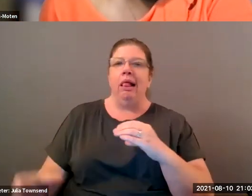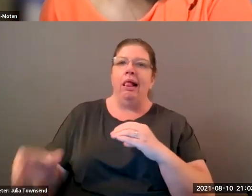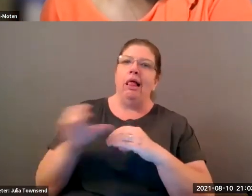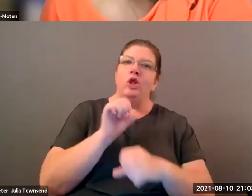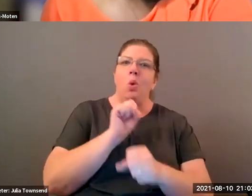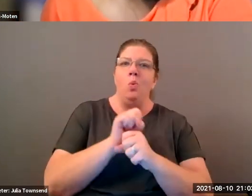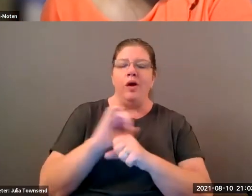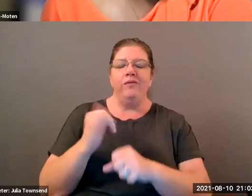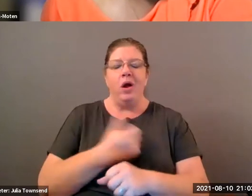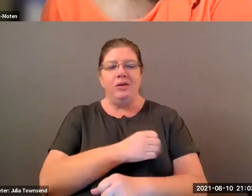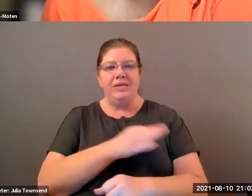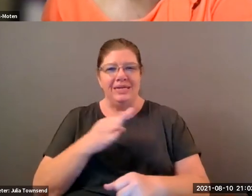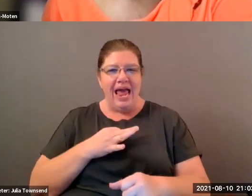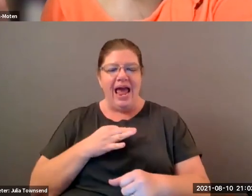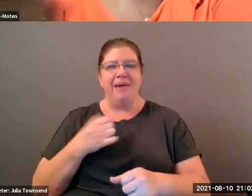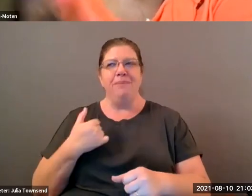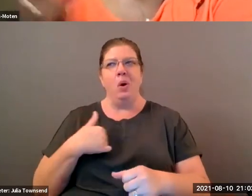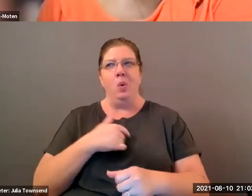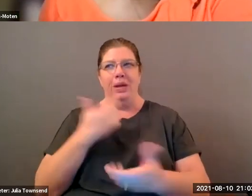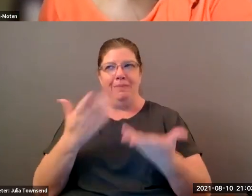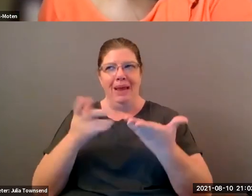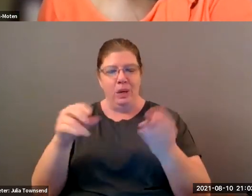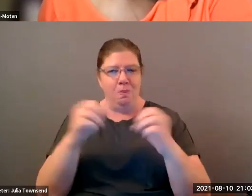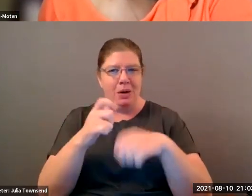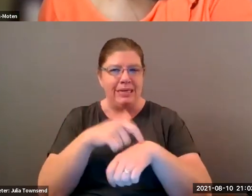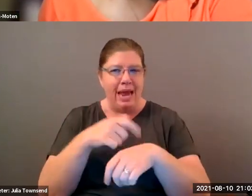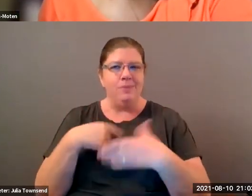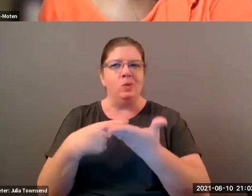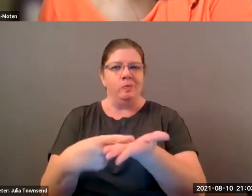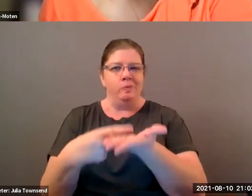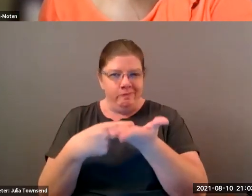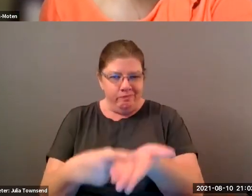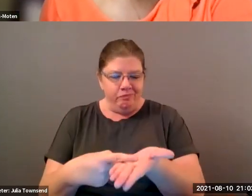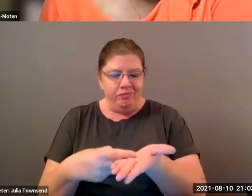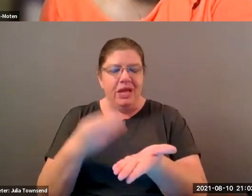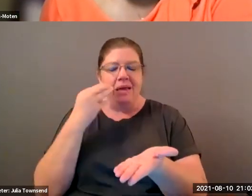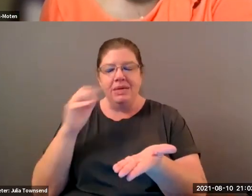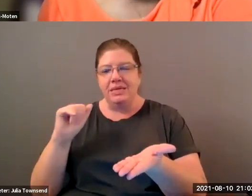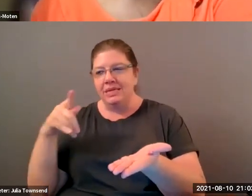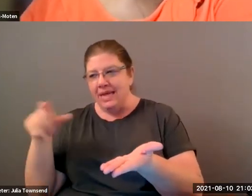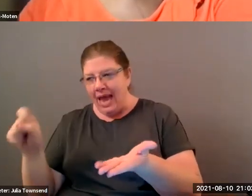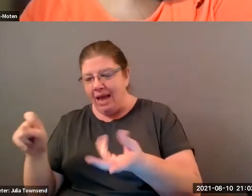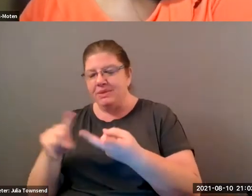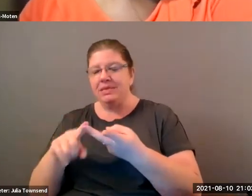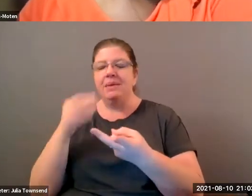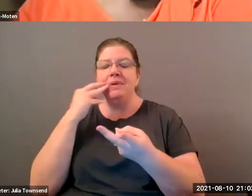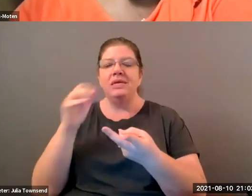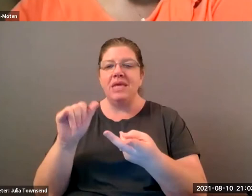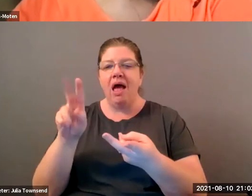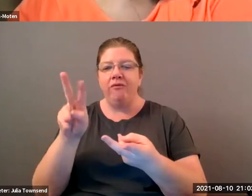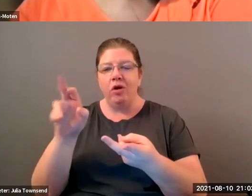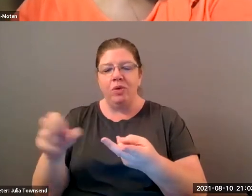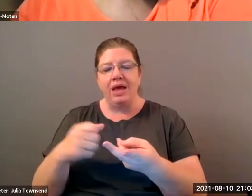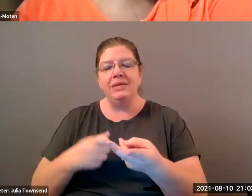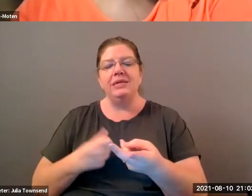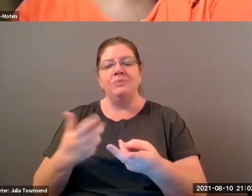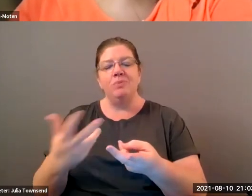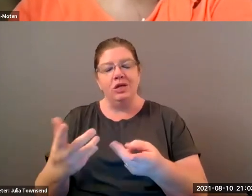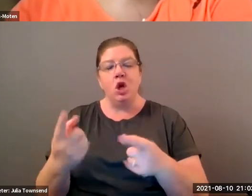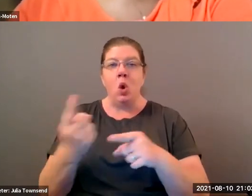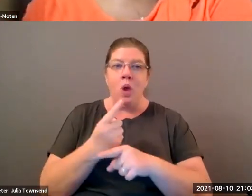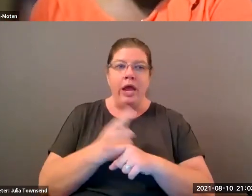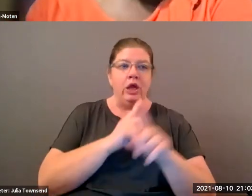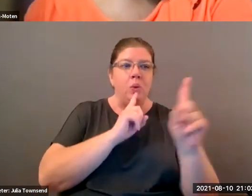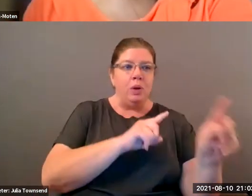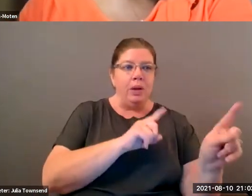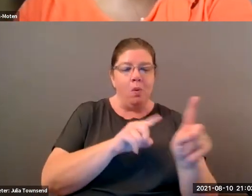to talk about these things. And then as I think Ms. Capps and also Ms. Alvarez expressed, making sure that we have, you know, regular reports on it so